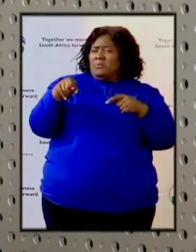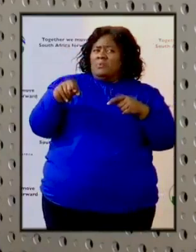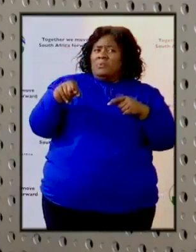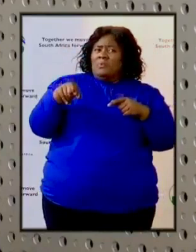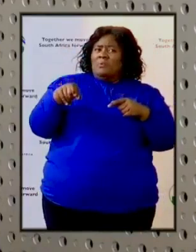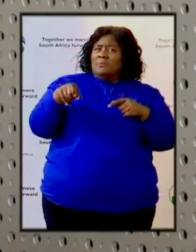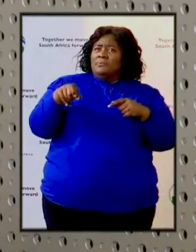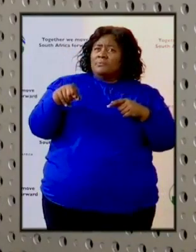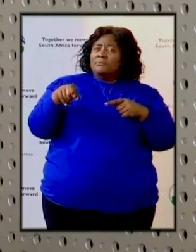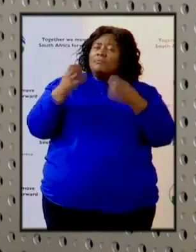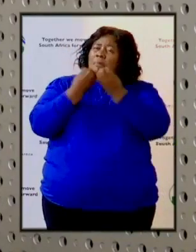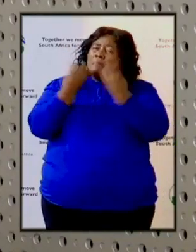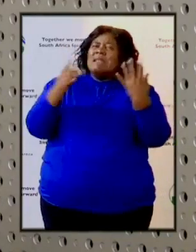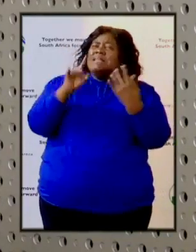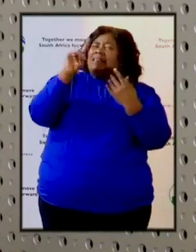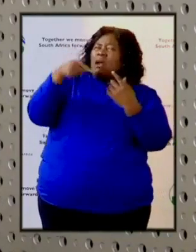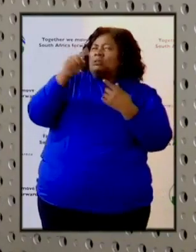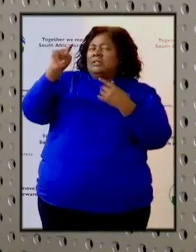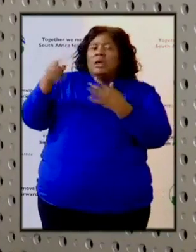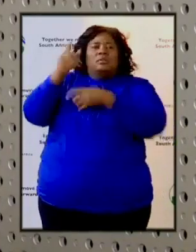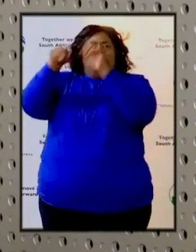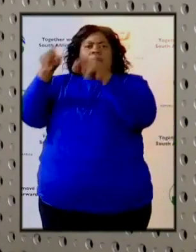hundreds in a day from one disease,